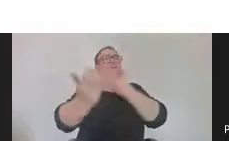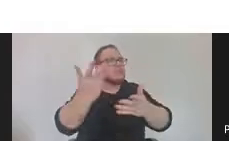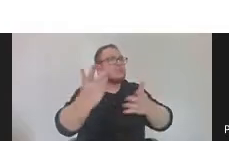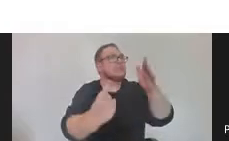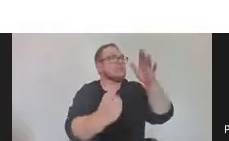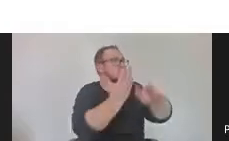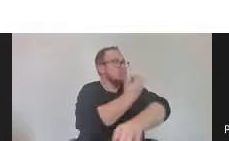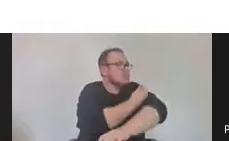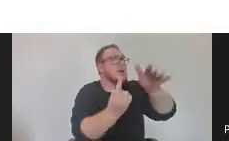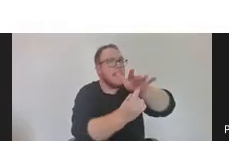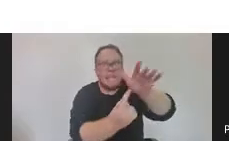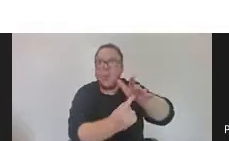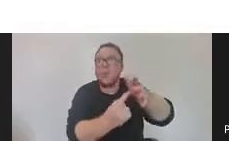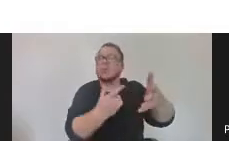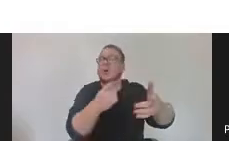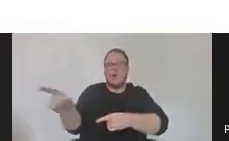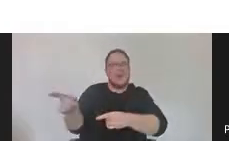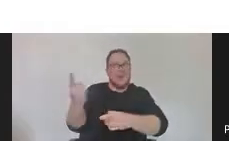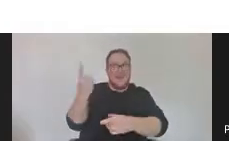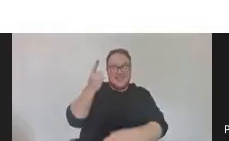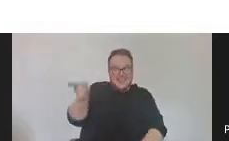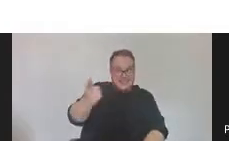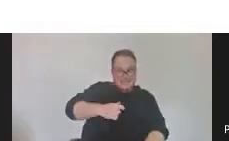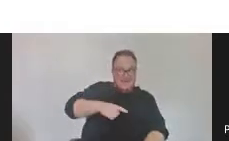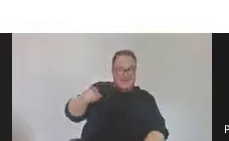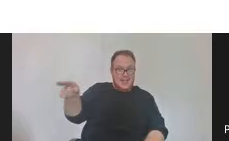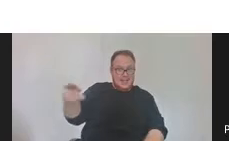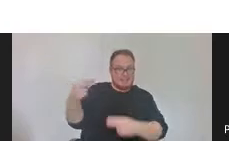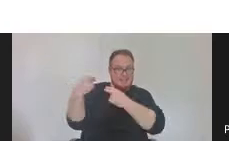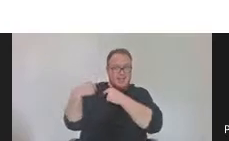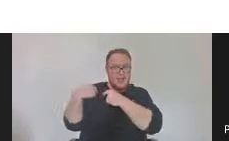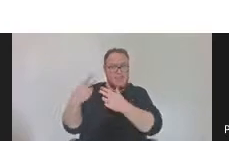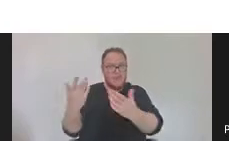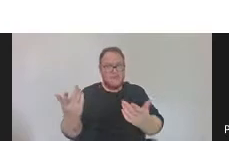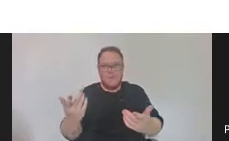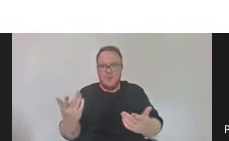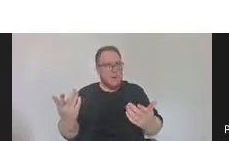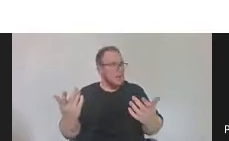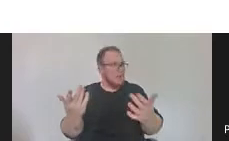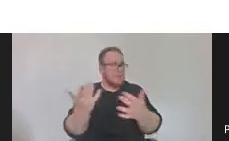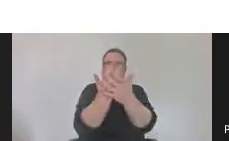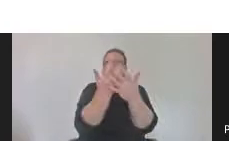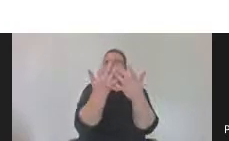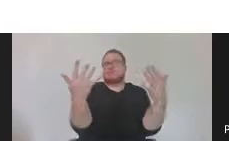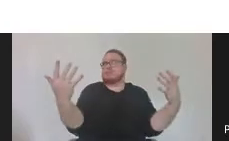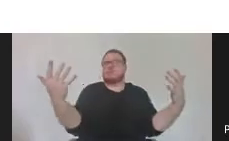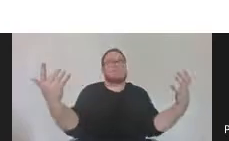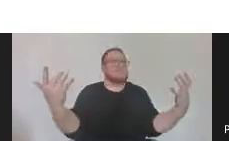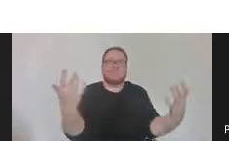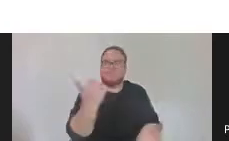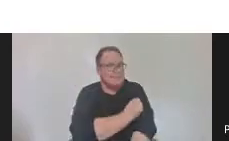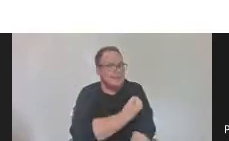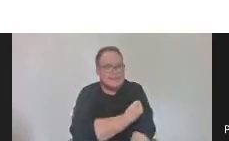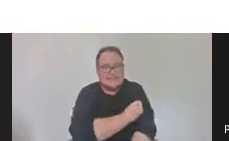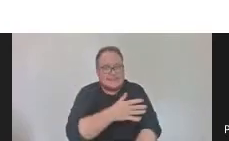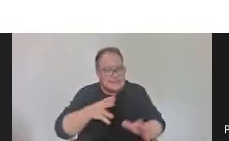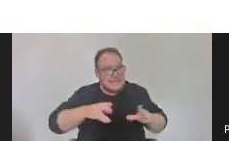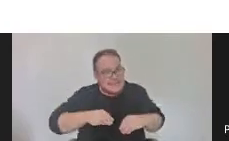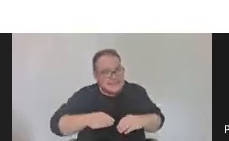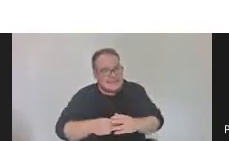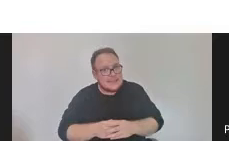think he's personally probably responsible for good old chunk of this, probably more than